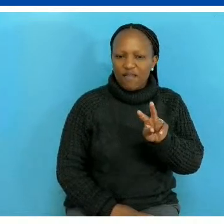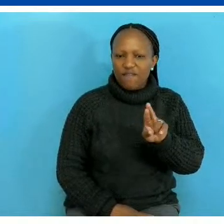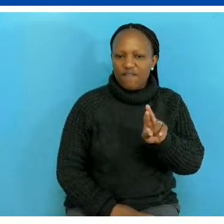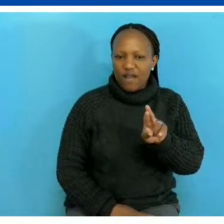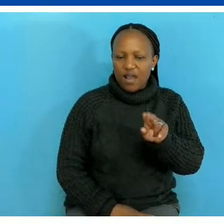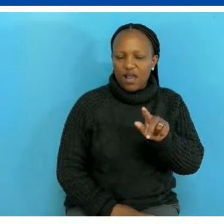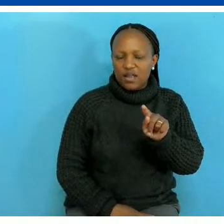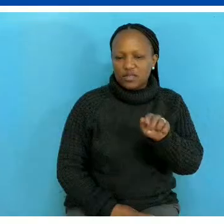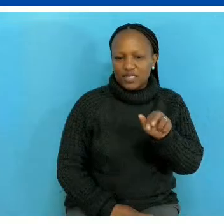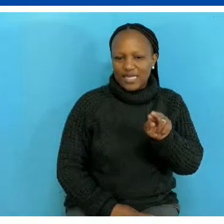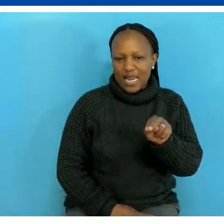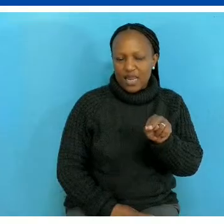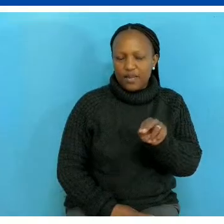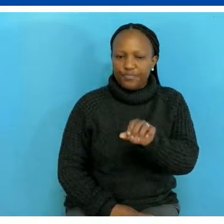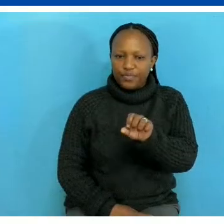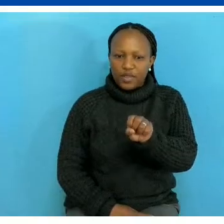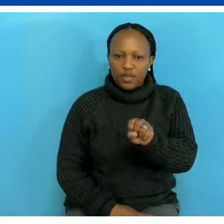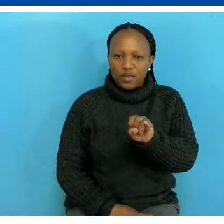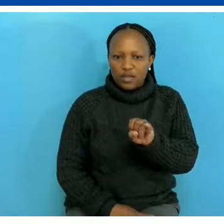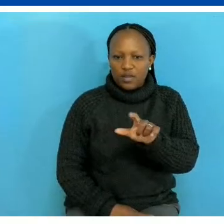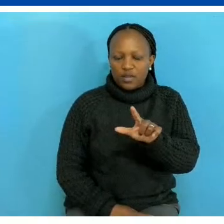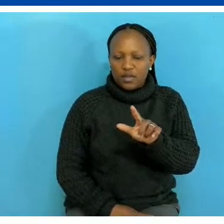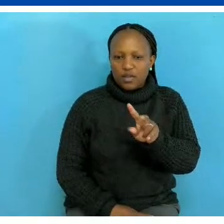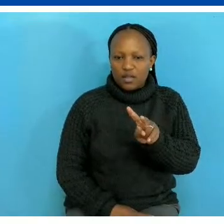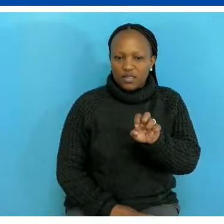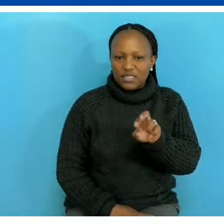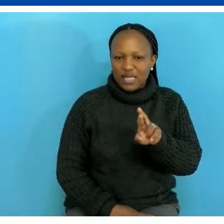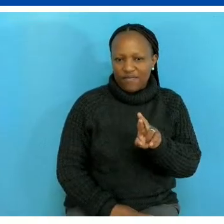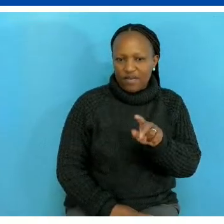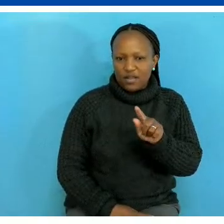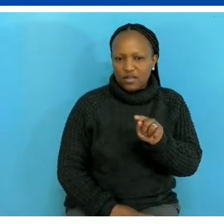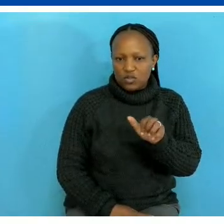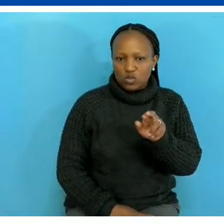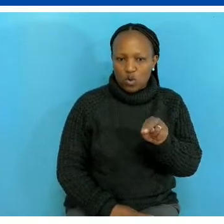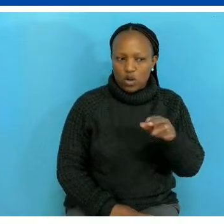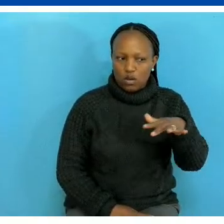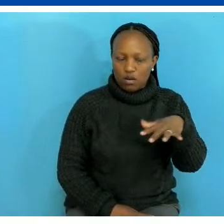today is as the new kid on the block for the